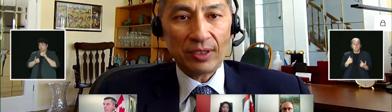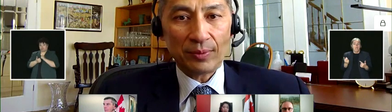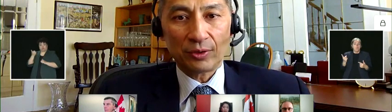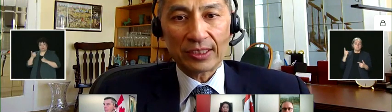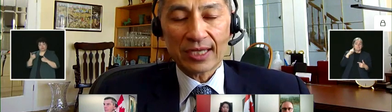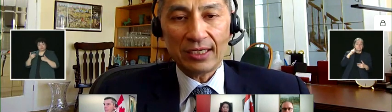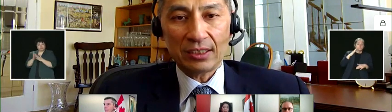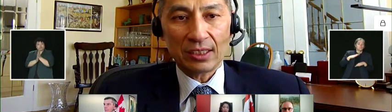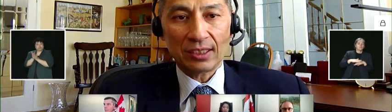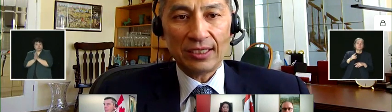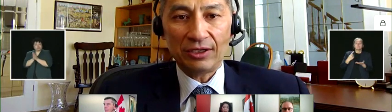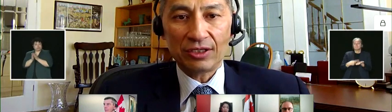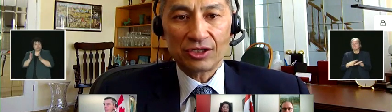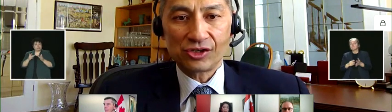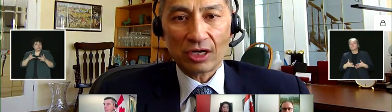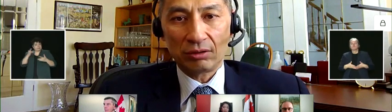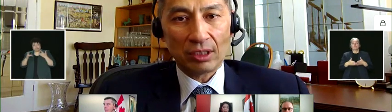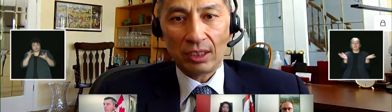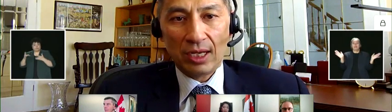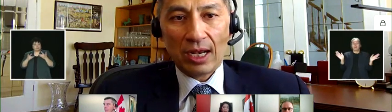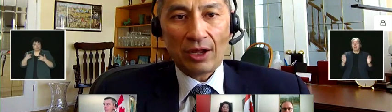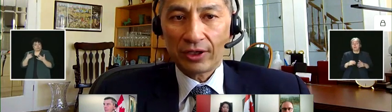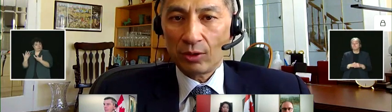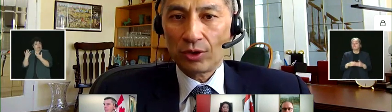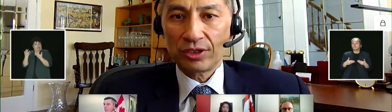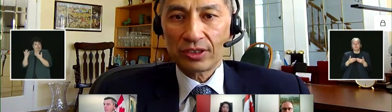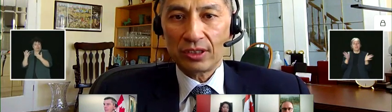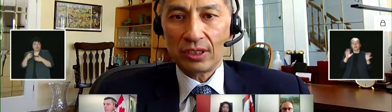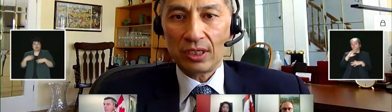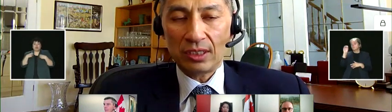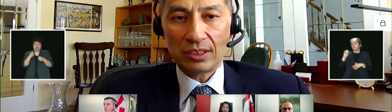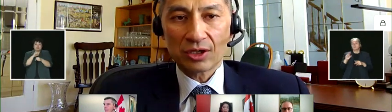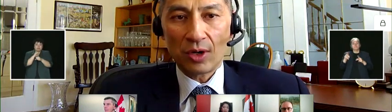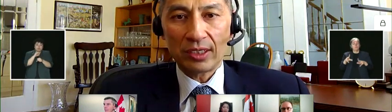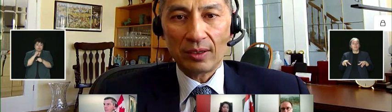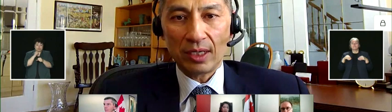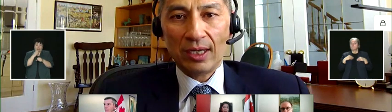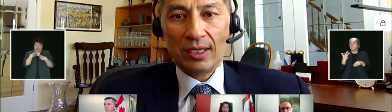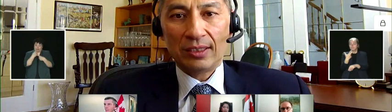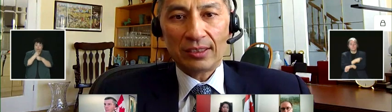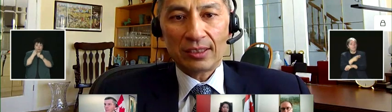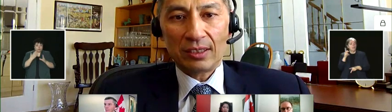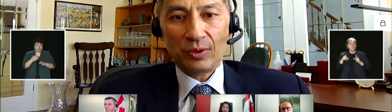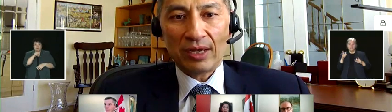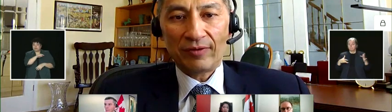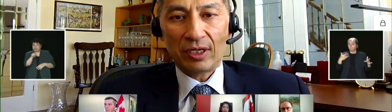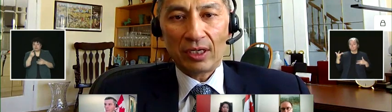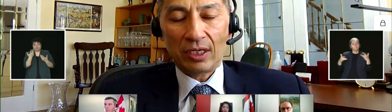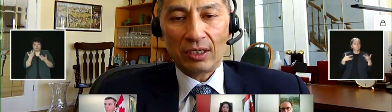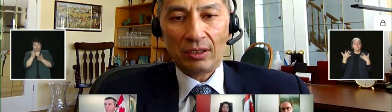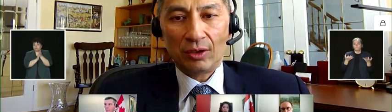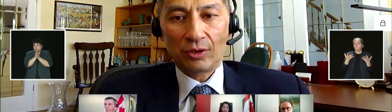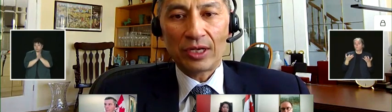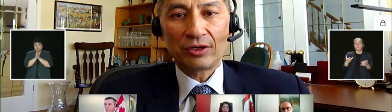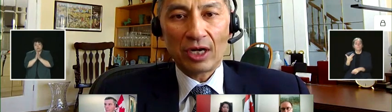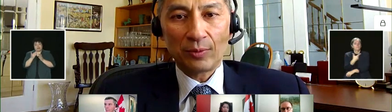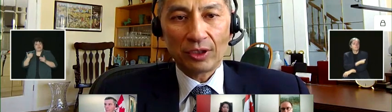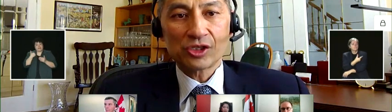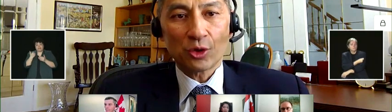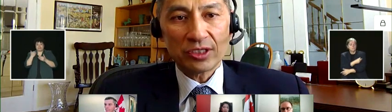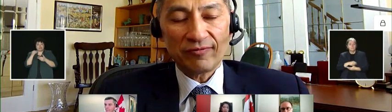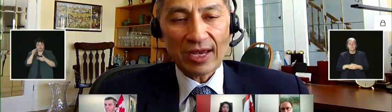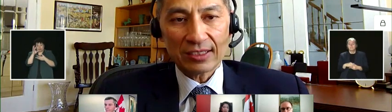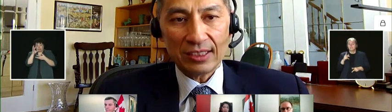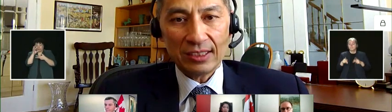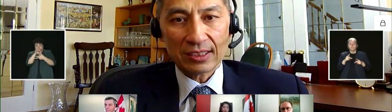good. People are excited, Canadians in general, healthcare workers and so on, that we have a greater number